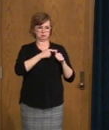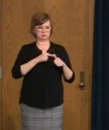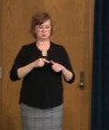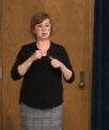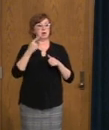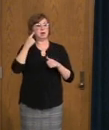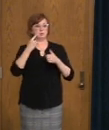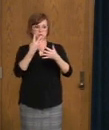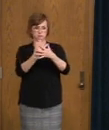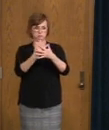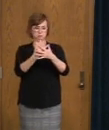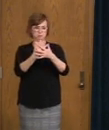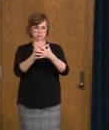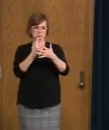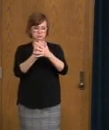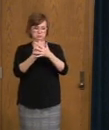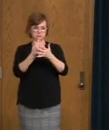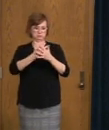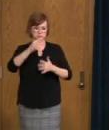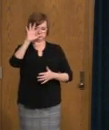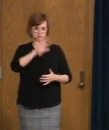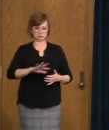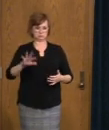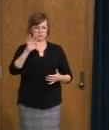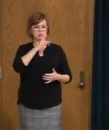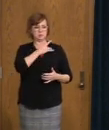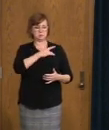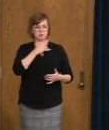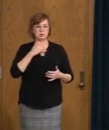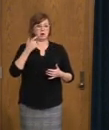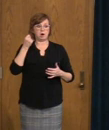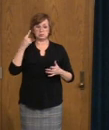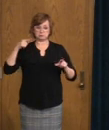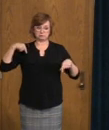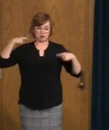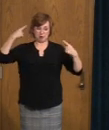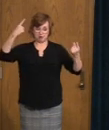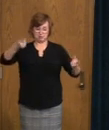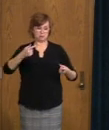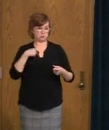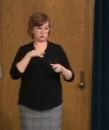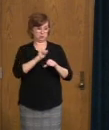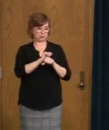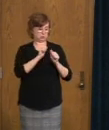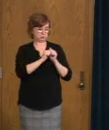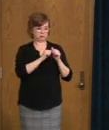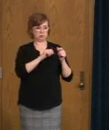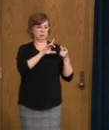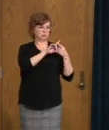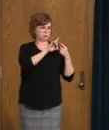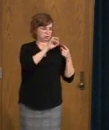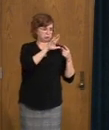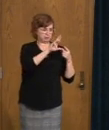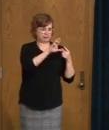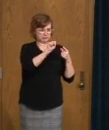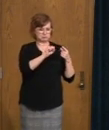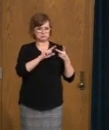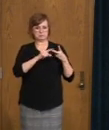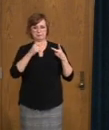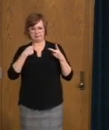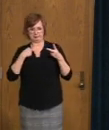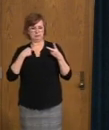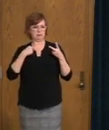correctional facilities, I think it's important to understand that throughout the pandemic, we've been working with partner organizations, and I know Dr. Shahab has as well, with respect